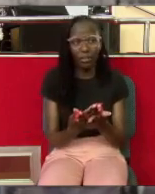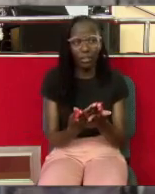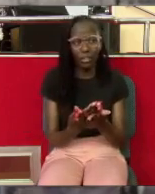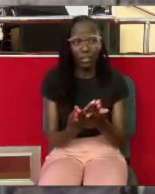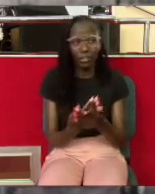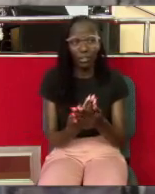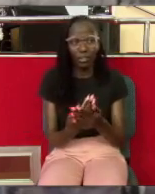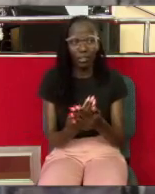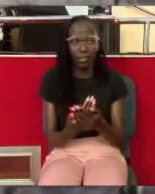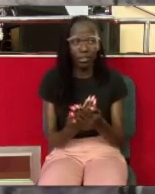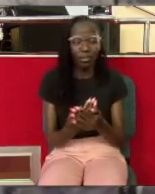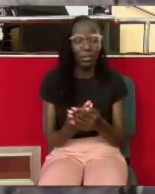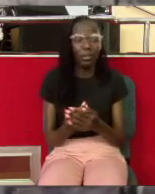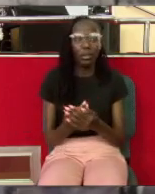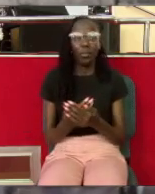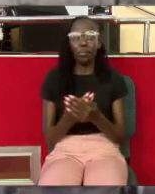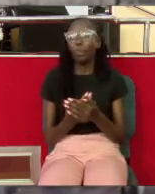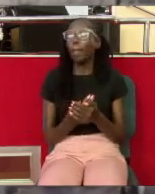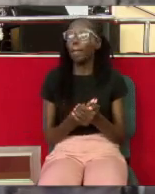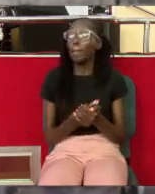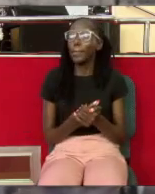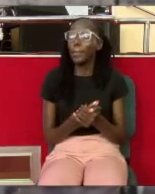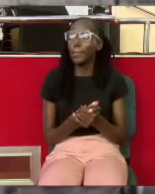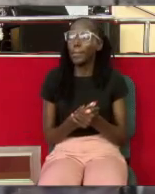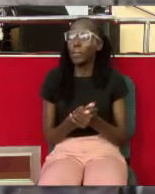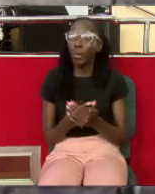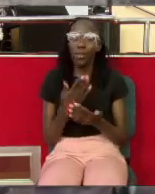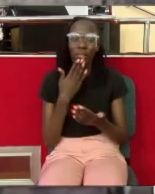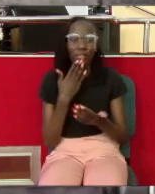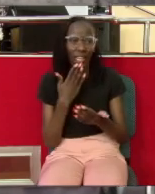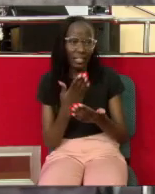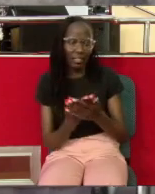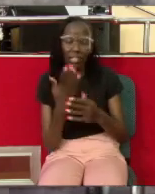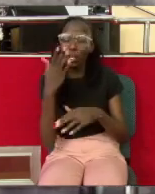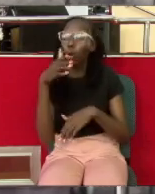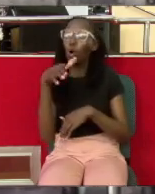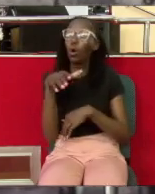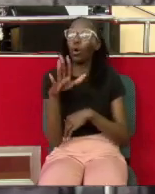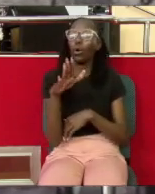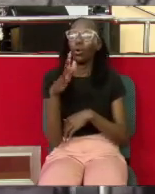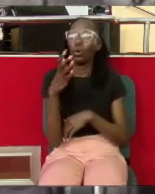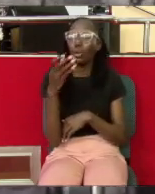Thanks the sovereign God of Israel for his person.